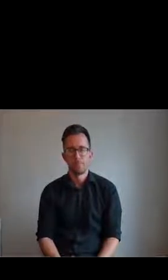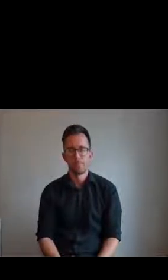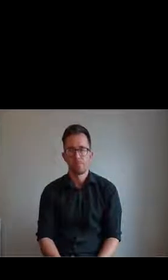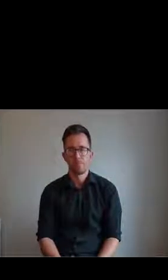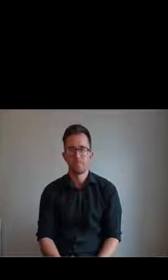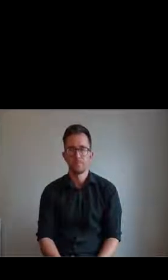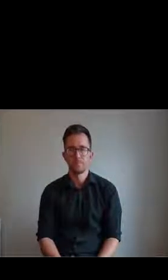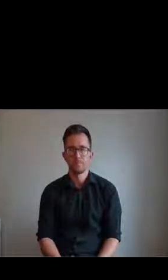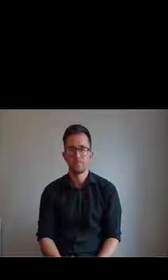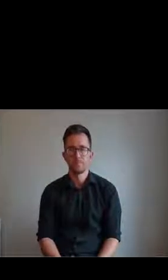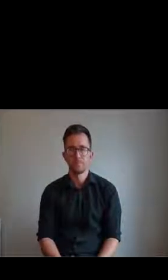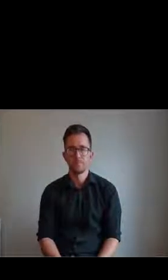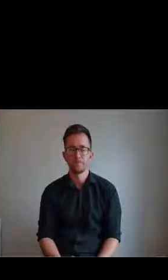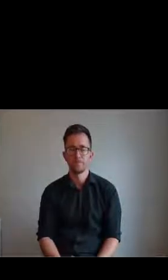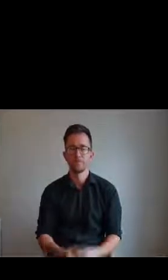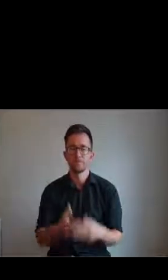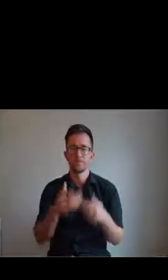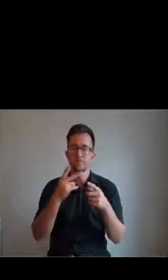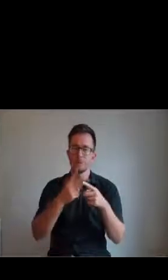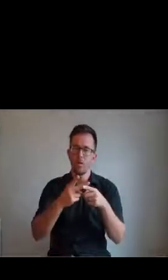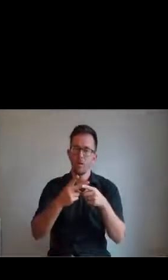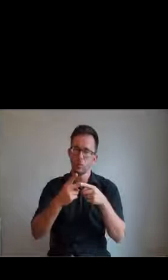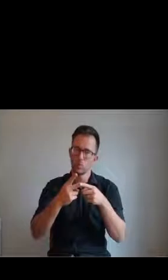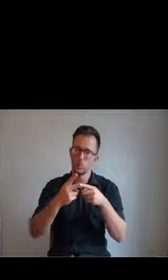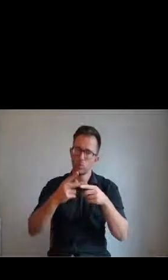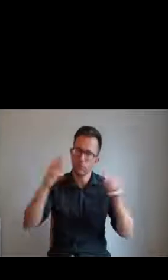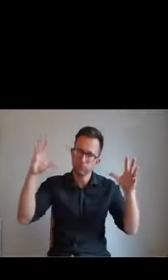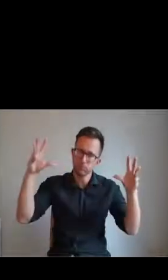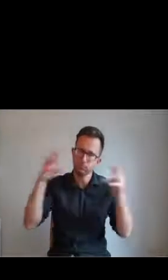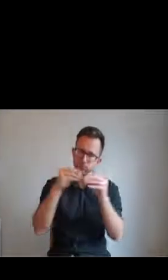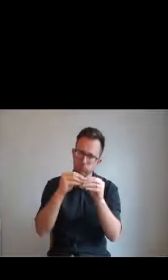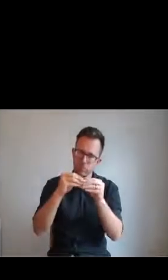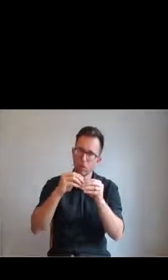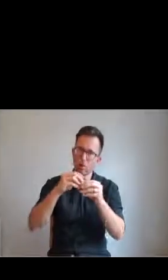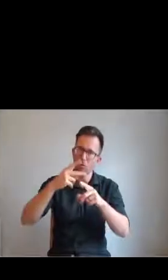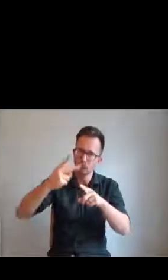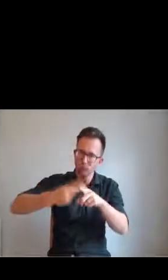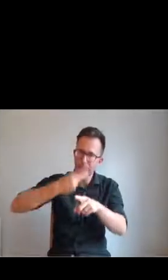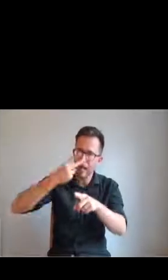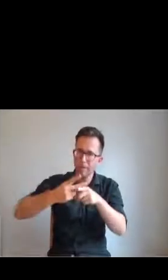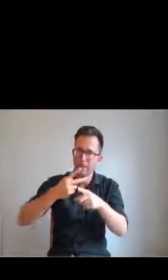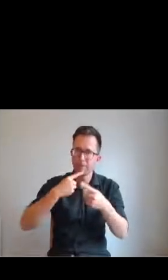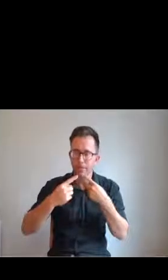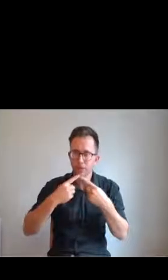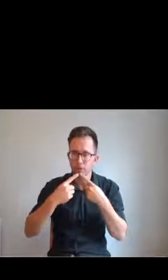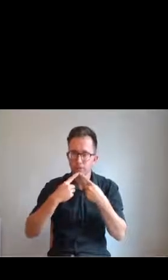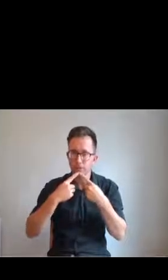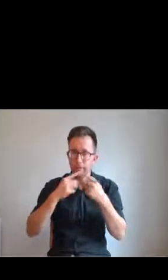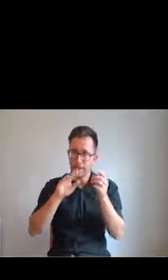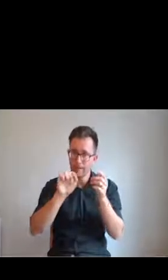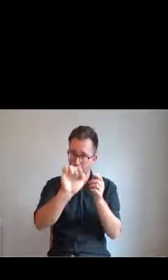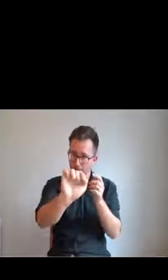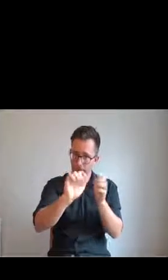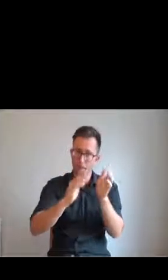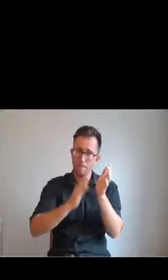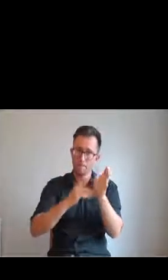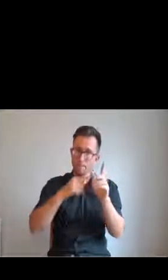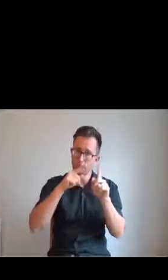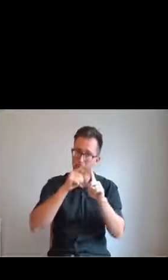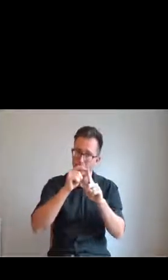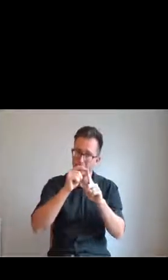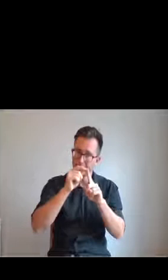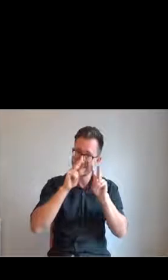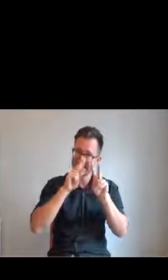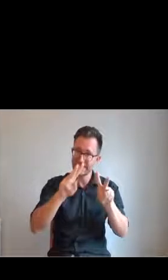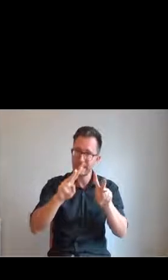So just to recap on the refinements I've just covered in the previous section, the map on screen, which by the way is also